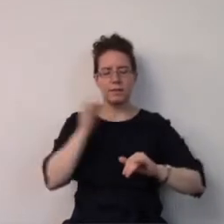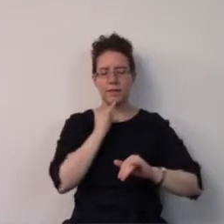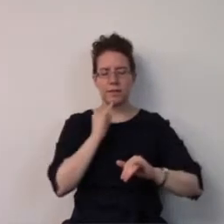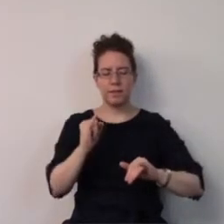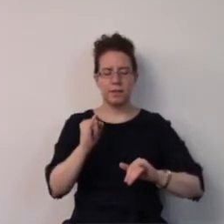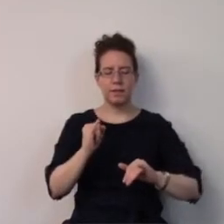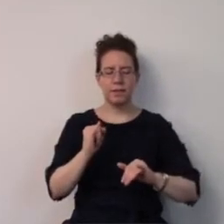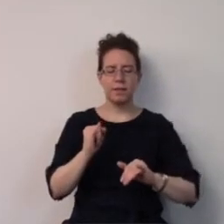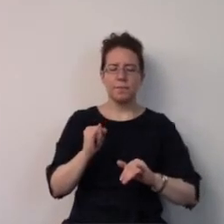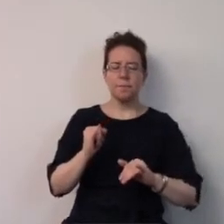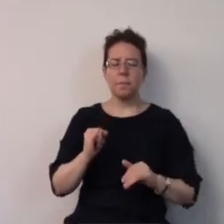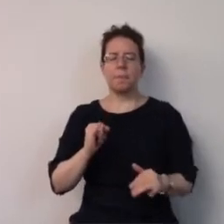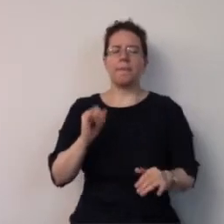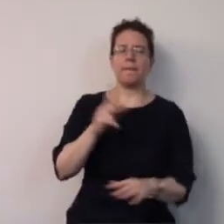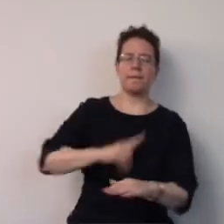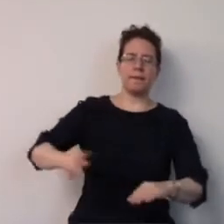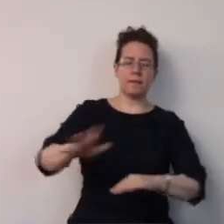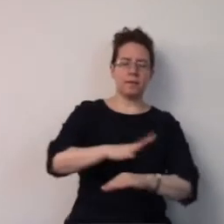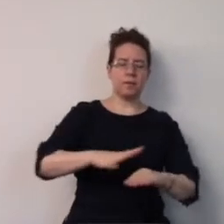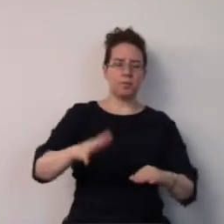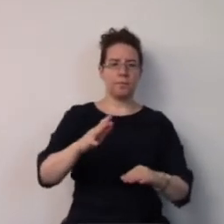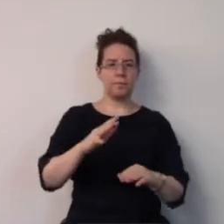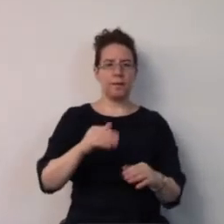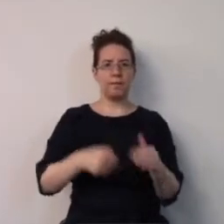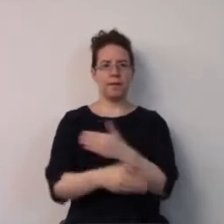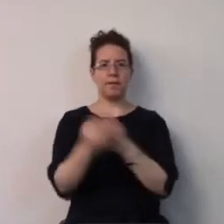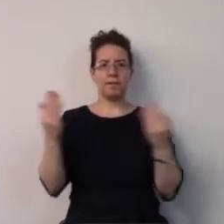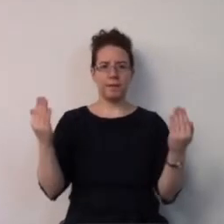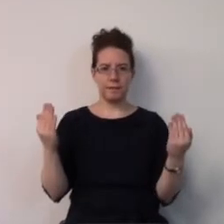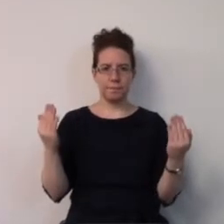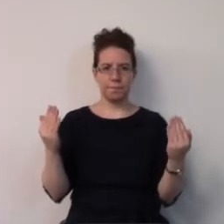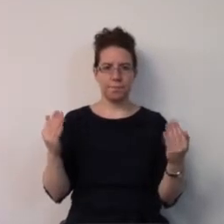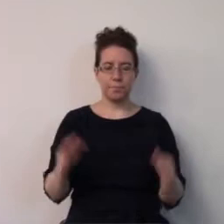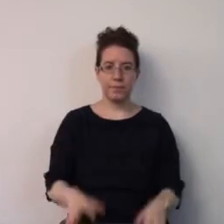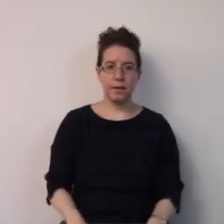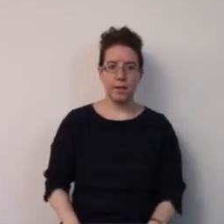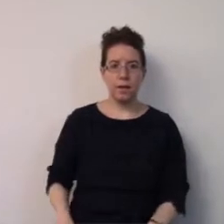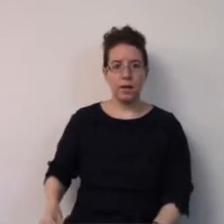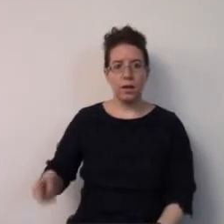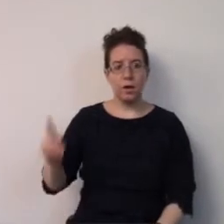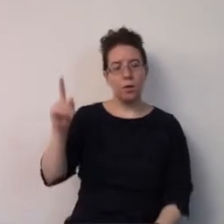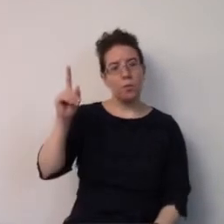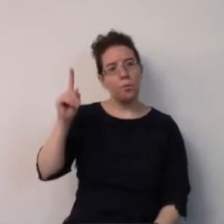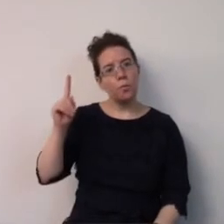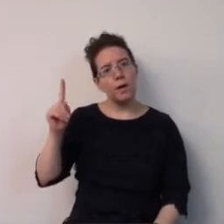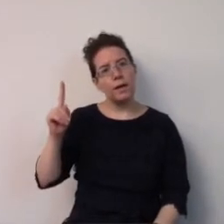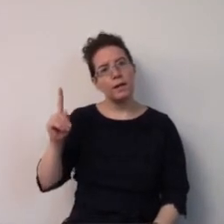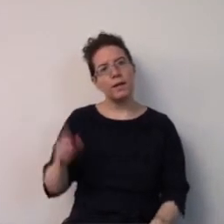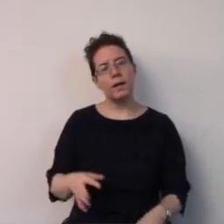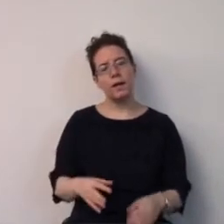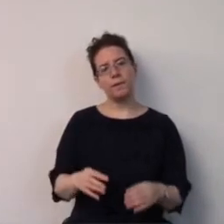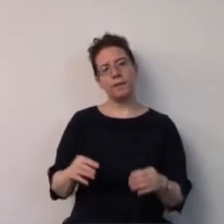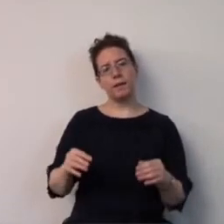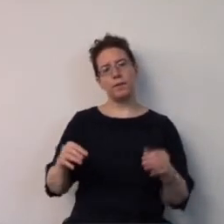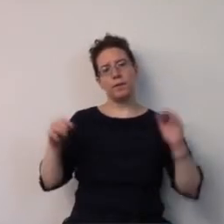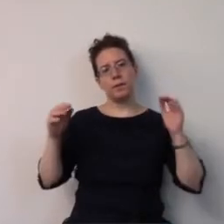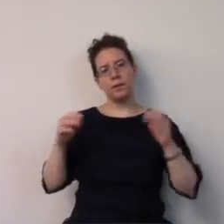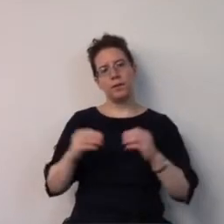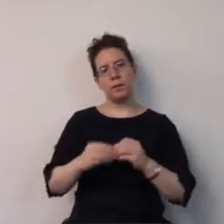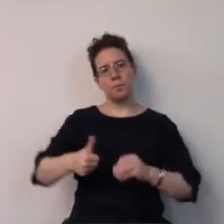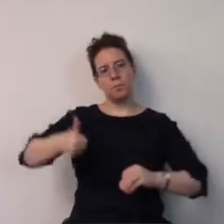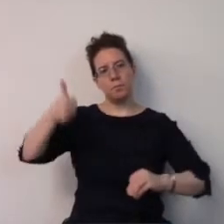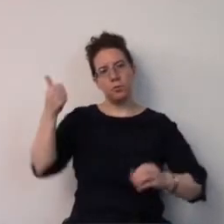thou hast made thy servant king instead of David my father, and I am but a child." I am but a little